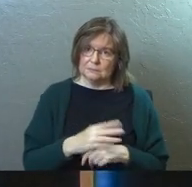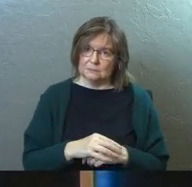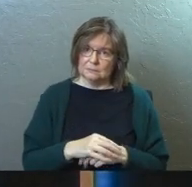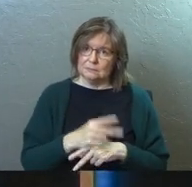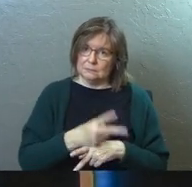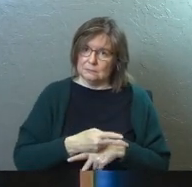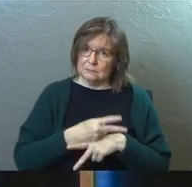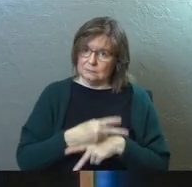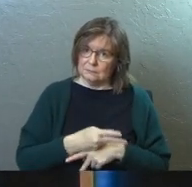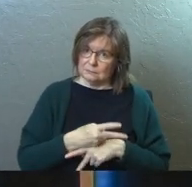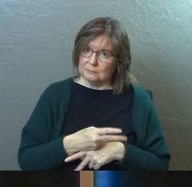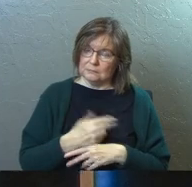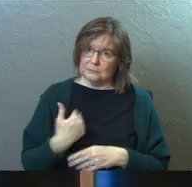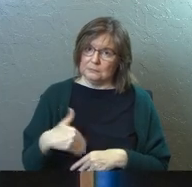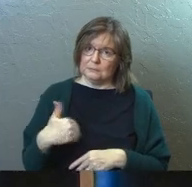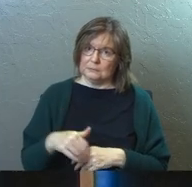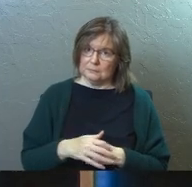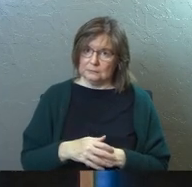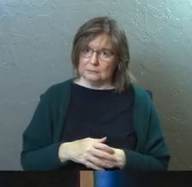Be careful.